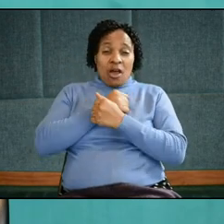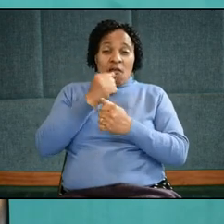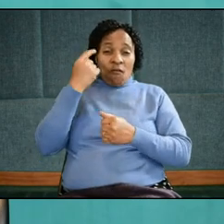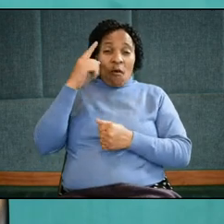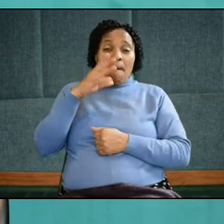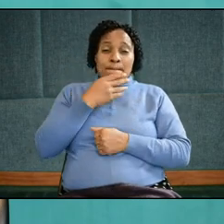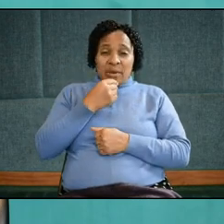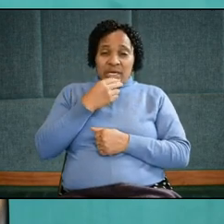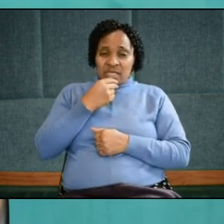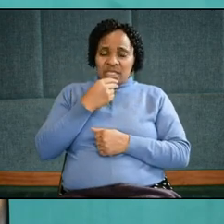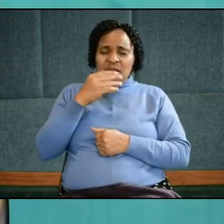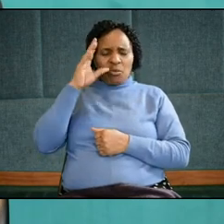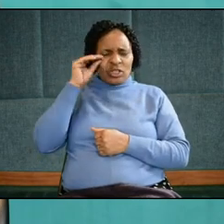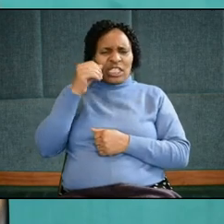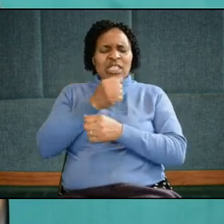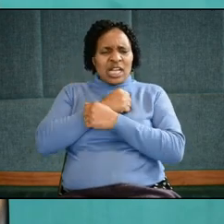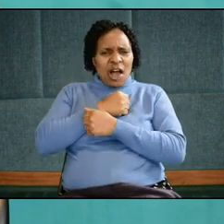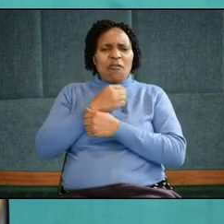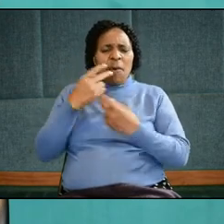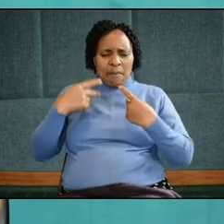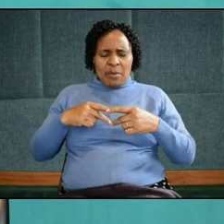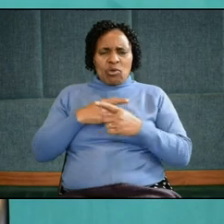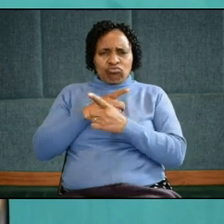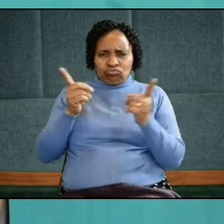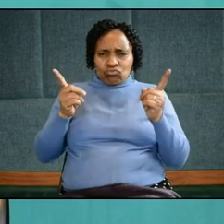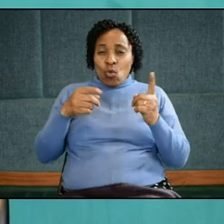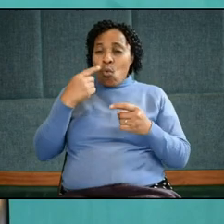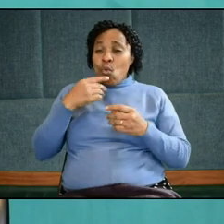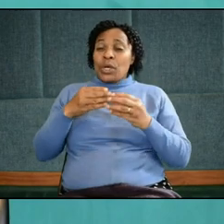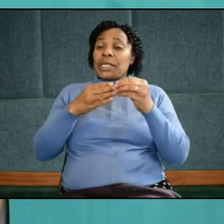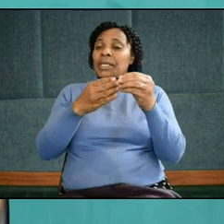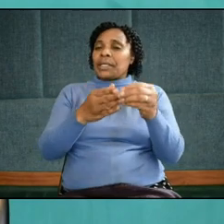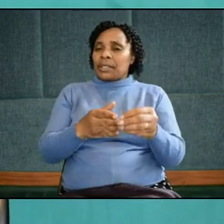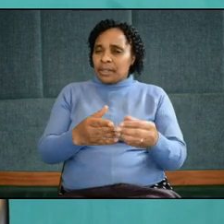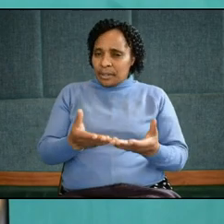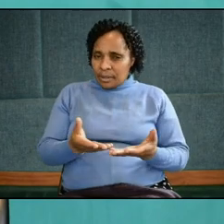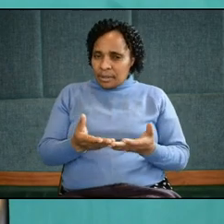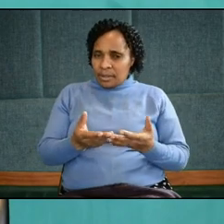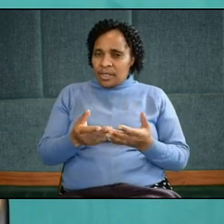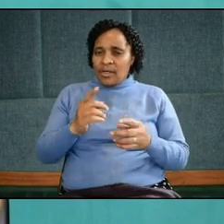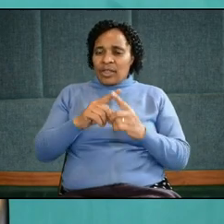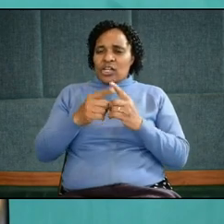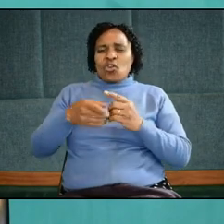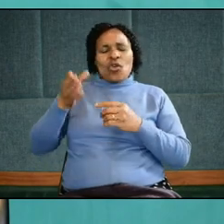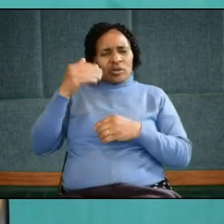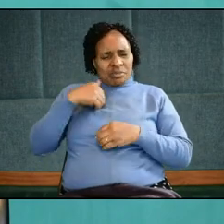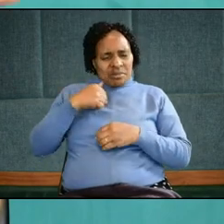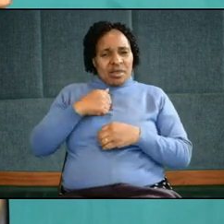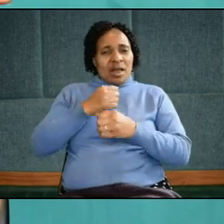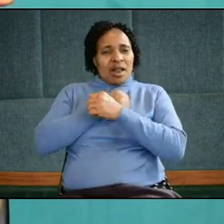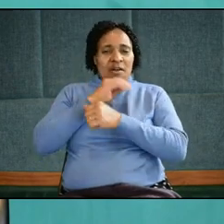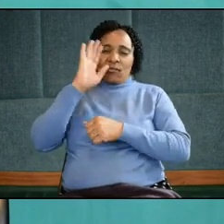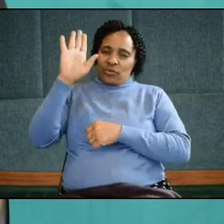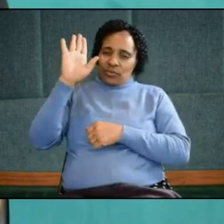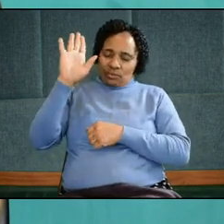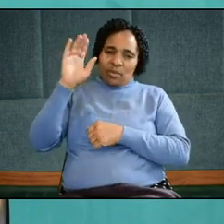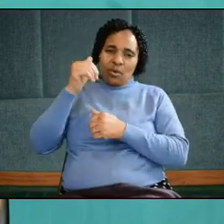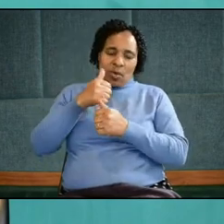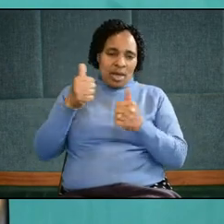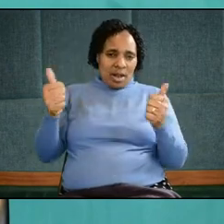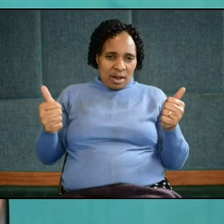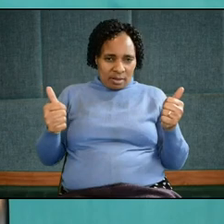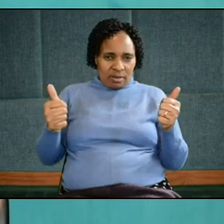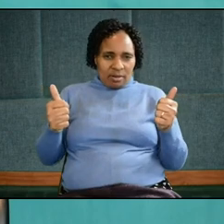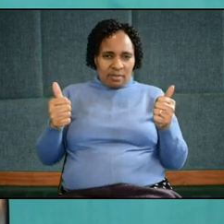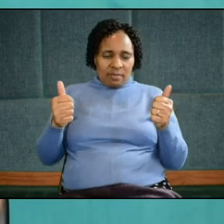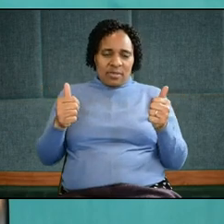his people, that is why he was worried in who is going to lead them. I mean, God, I love you. That's Moses. You know, he's like, God,